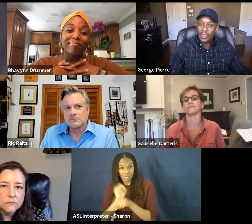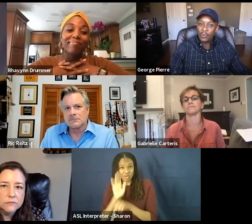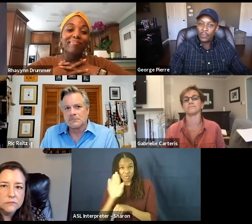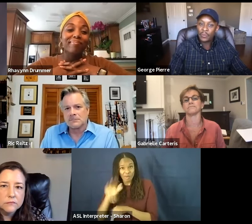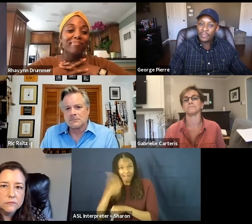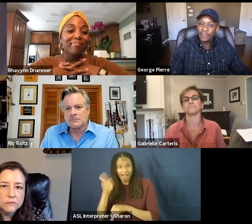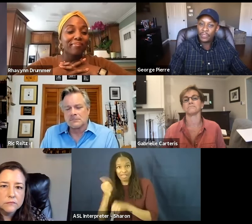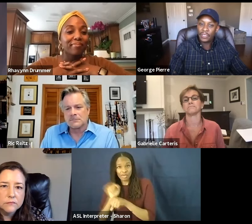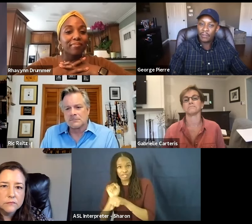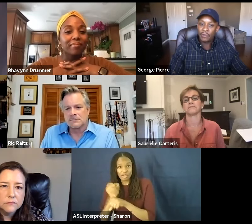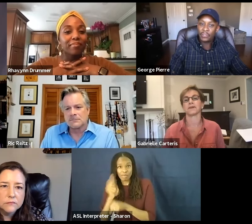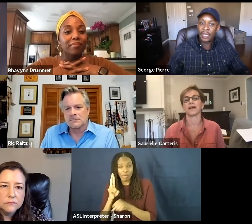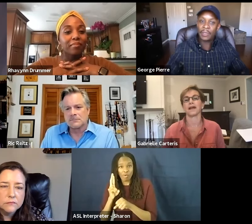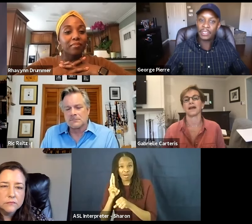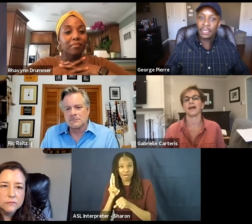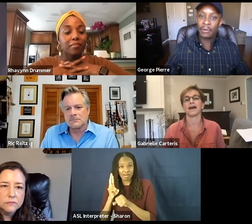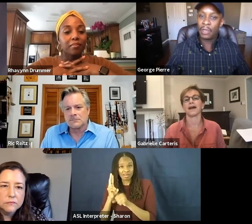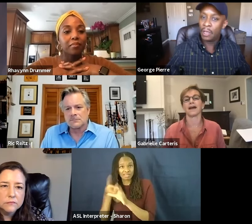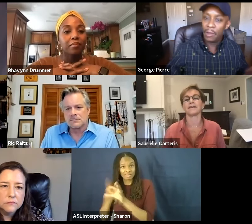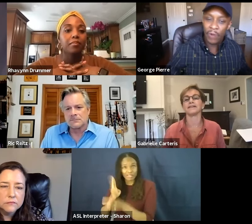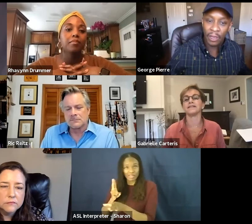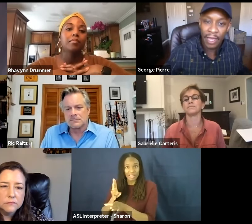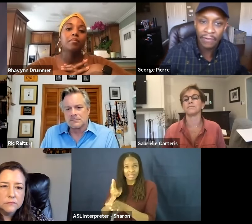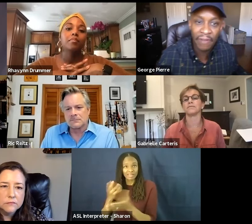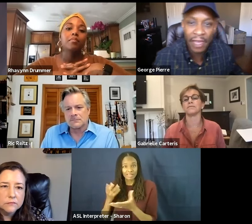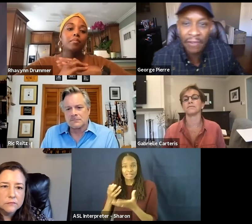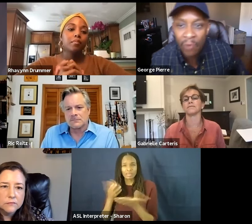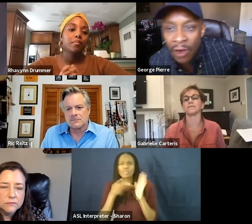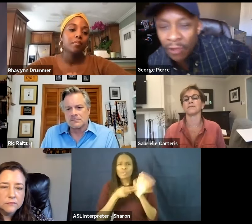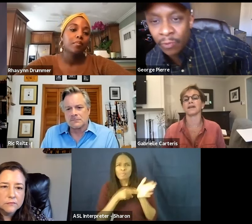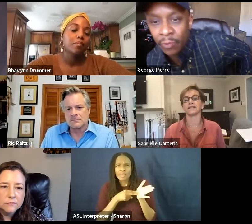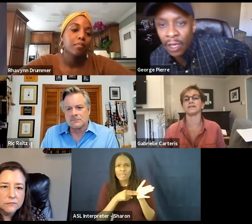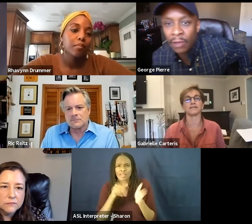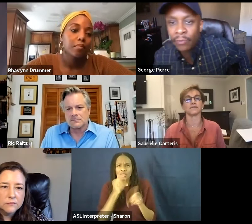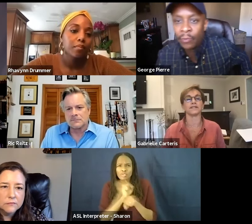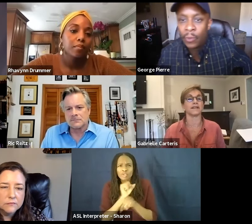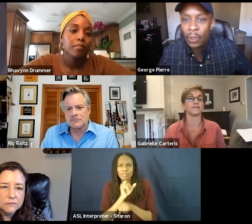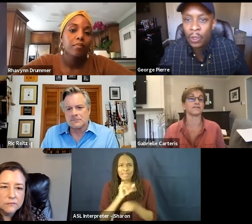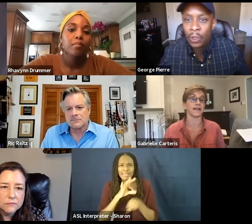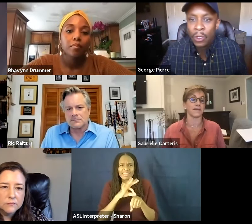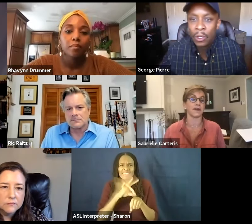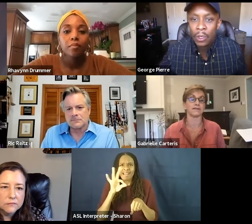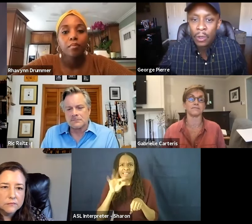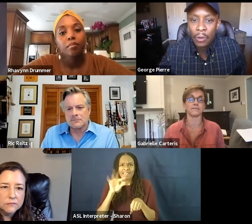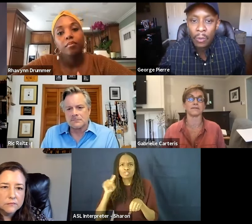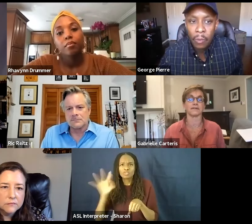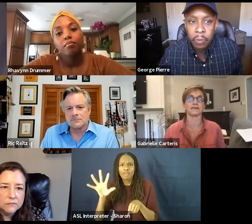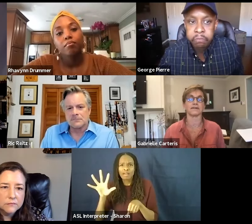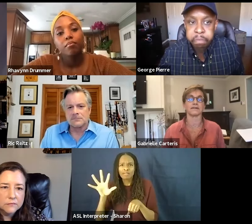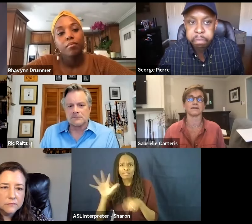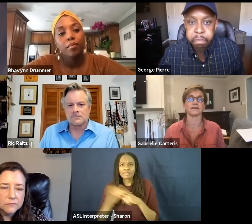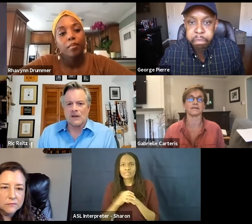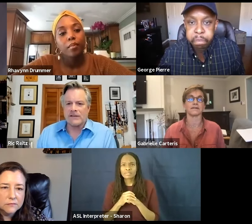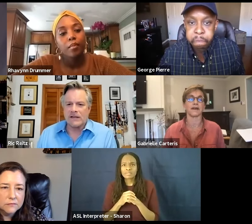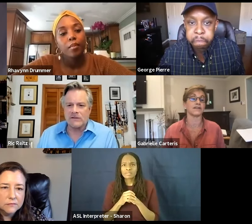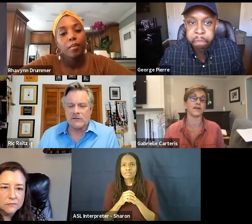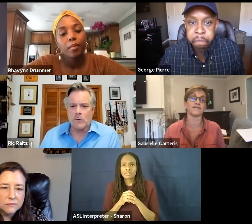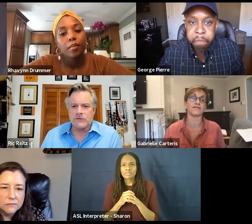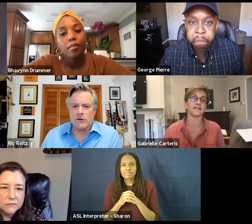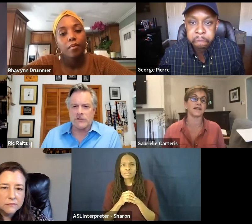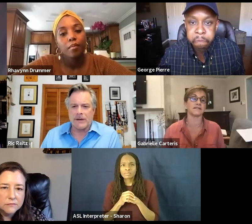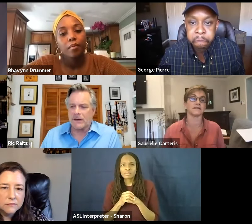Be a little more specific. When you say other job, is it I guess 9 to 5 or another? That's what it sounds like. I'm not. I think